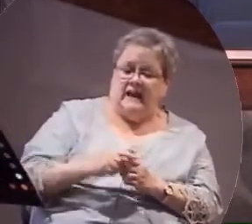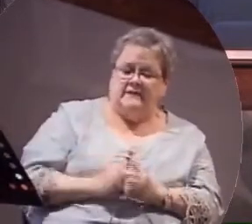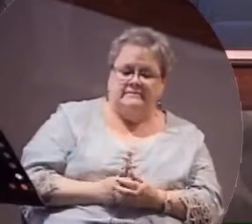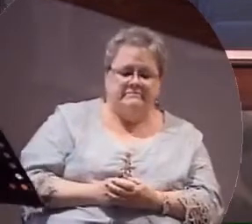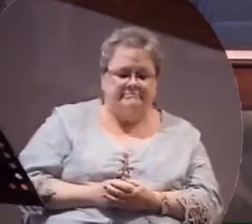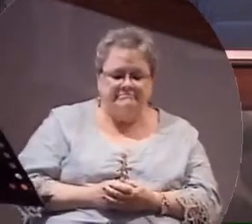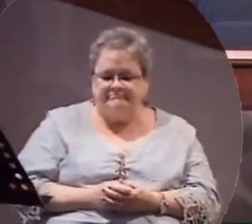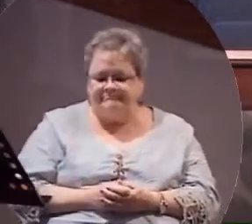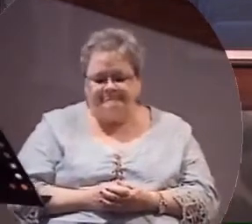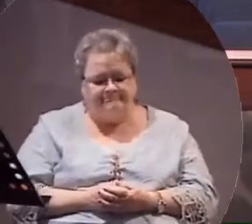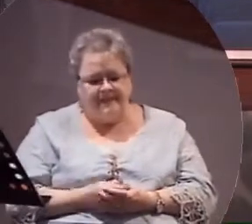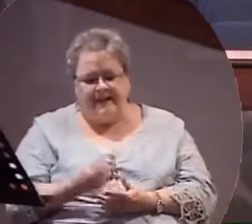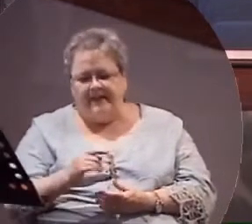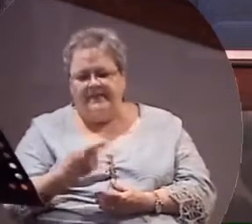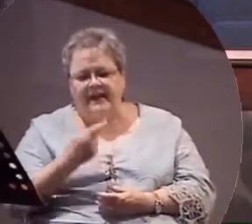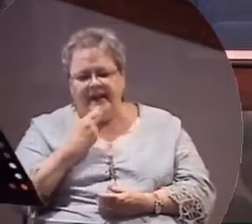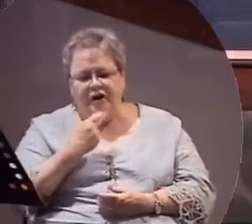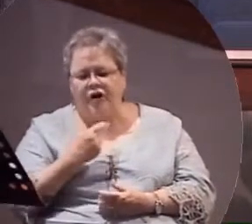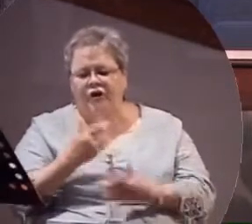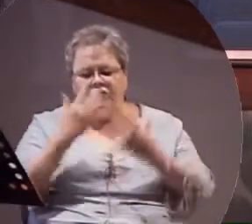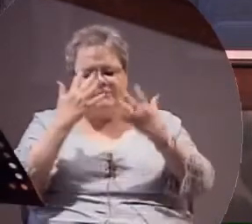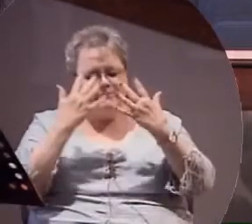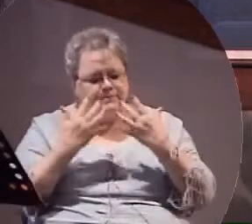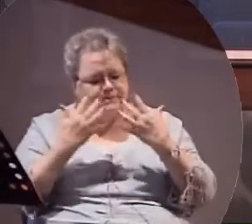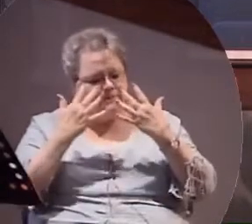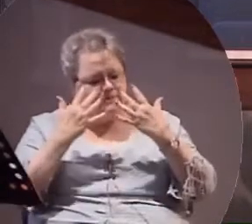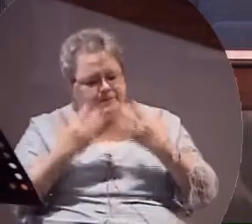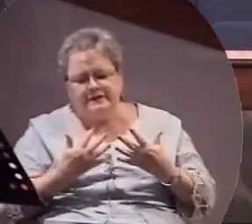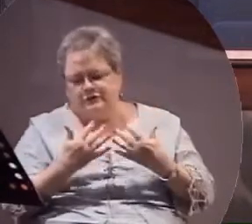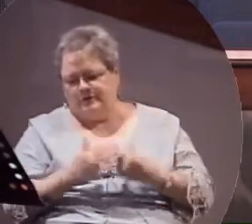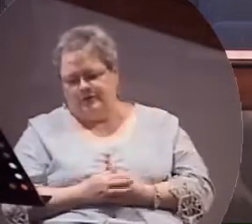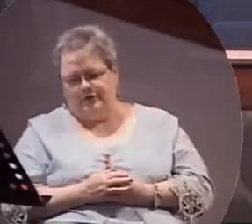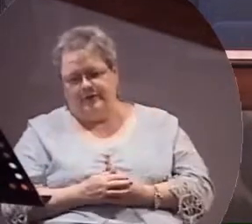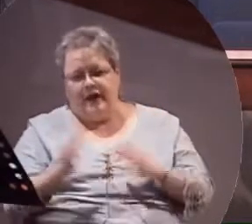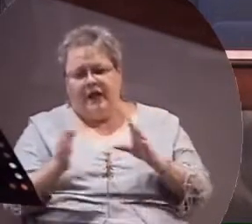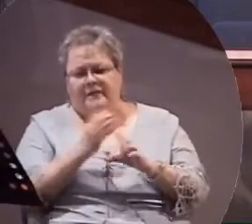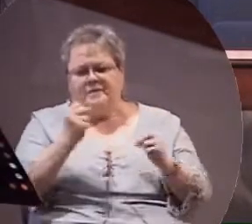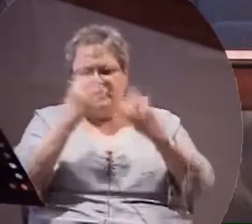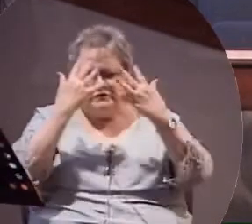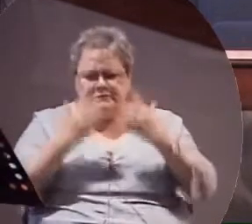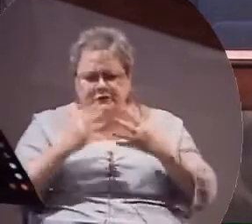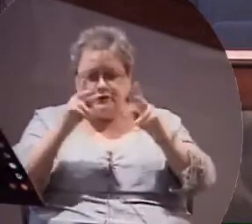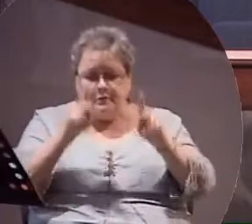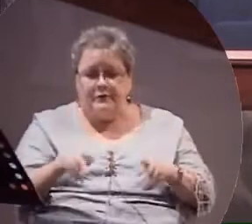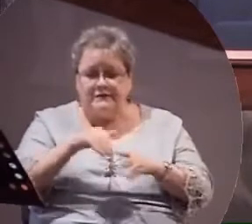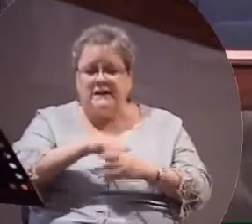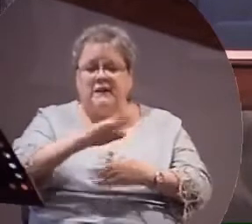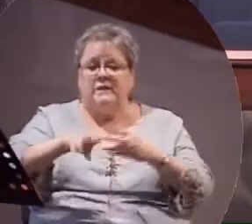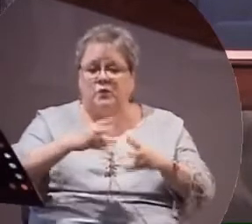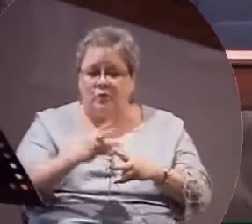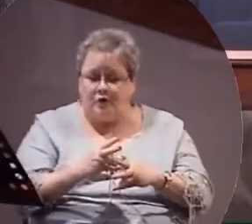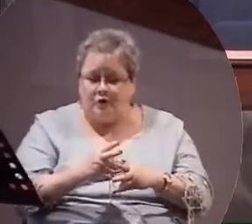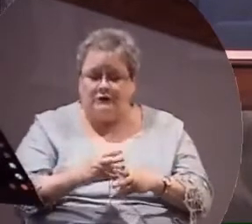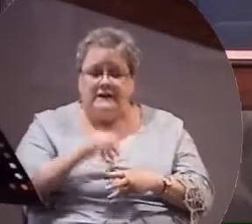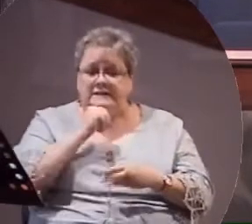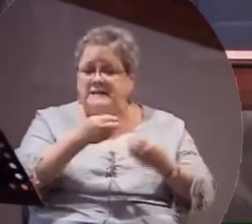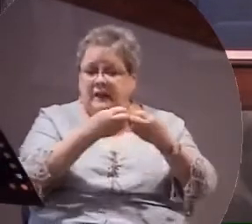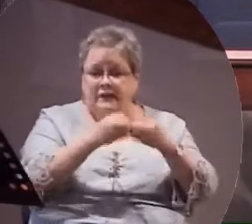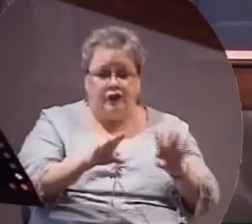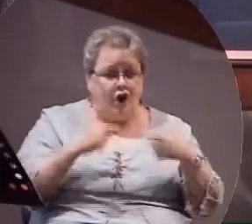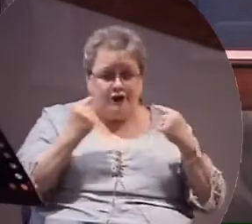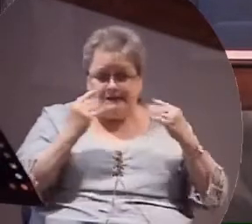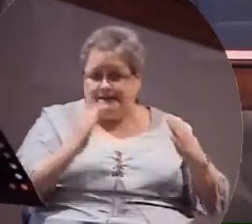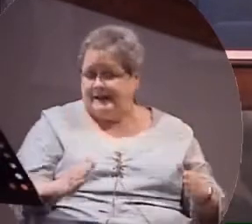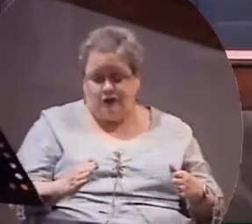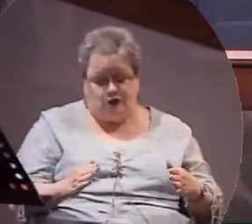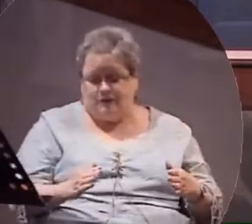world. I'm here to tell you they're miserable. Can I tell you something? The most miserable person in this world tonight is not the lost sinner out